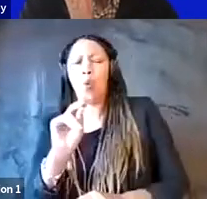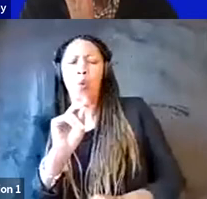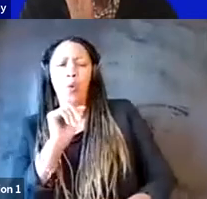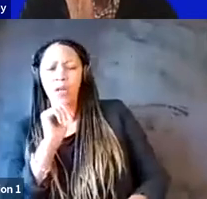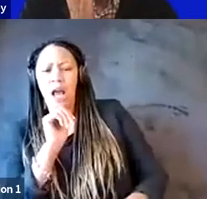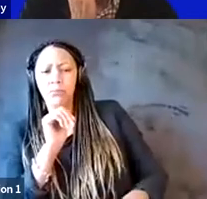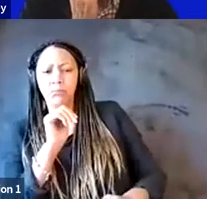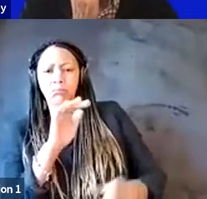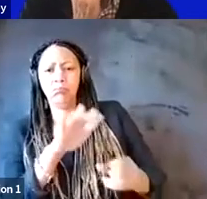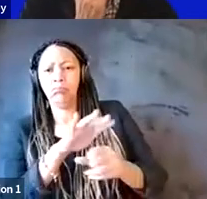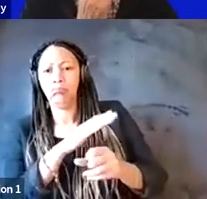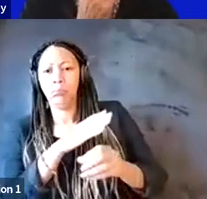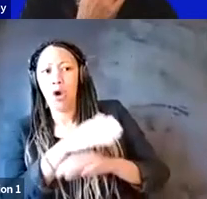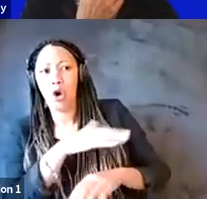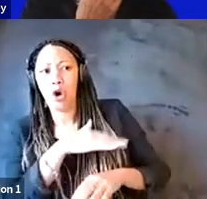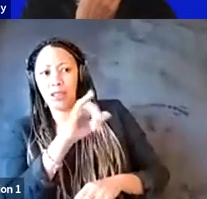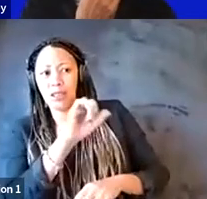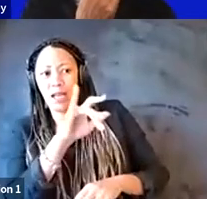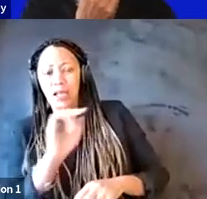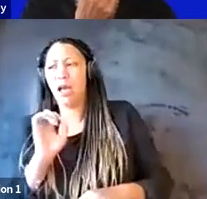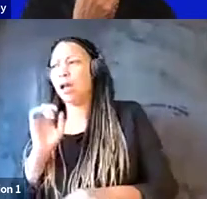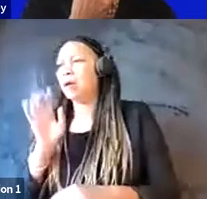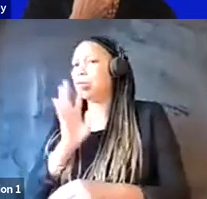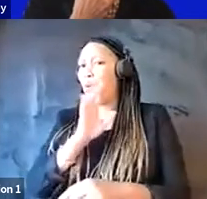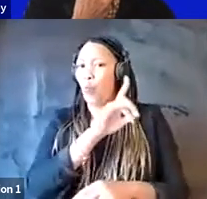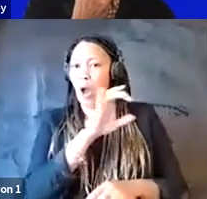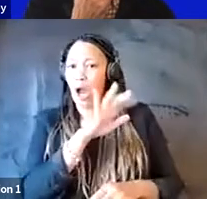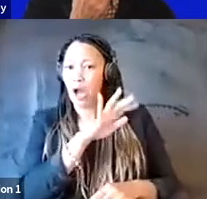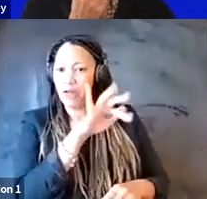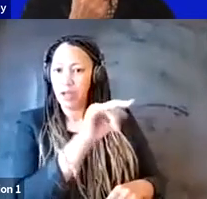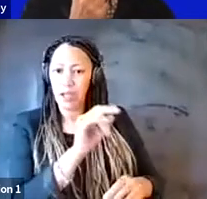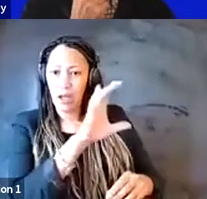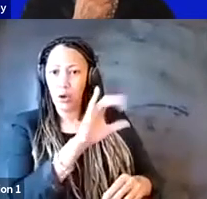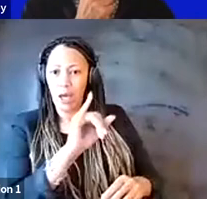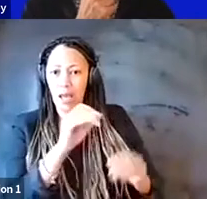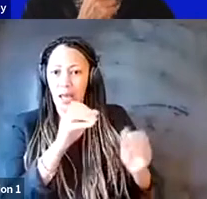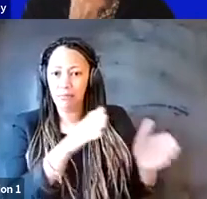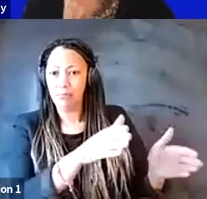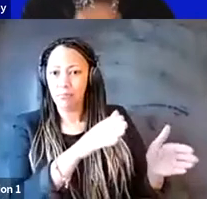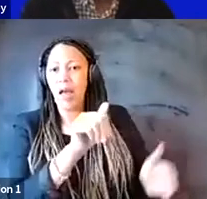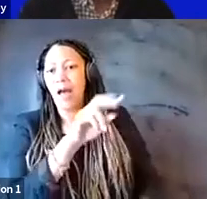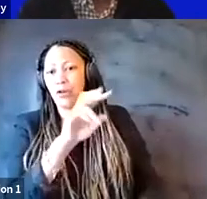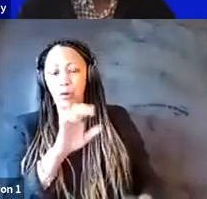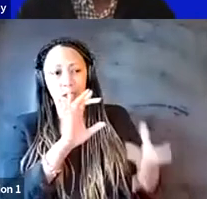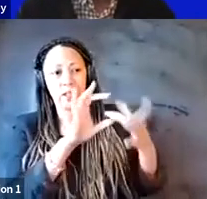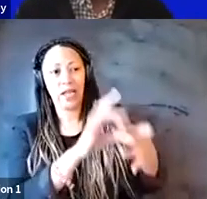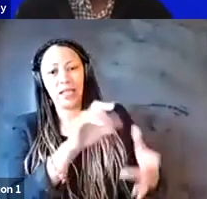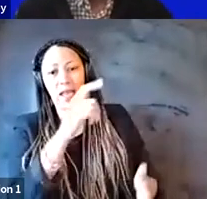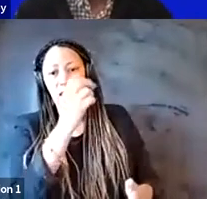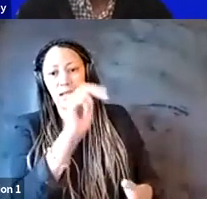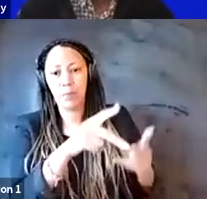I'm talking about the 100 feet past Coney Island, down Coney Island Avenue, connected to the Caton Place site. Yeah, I mean,